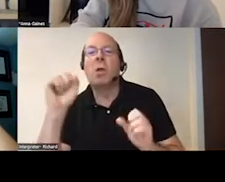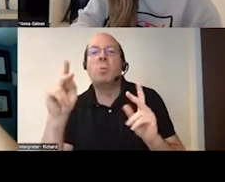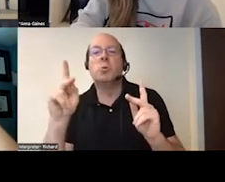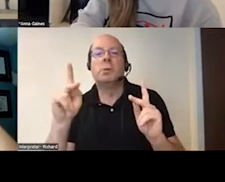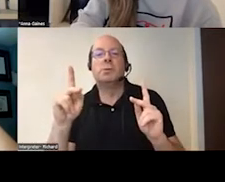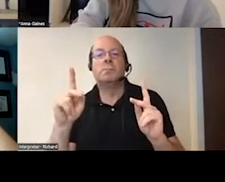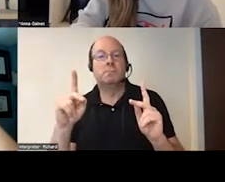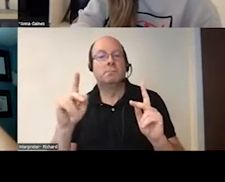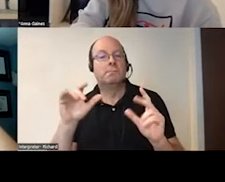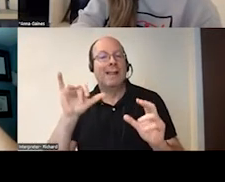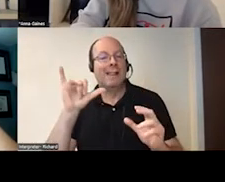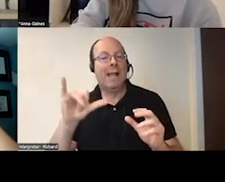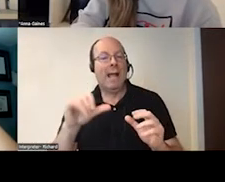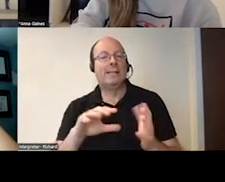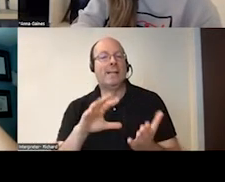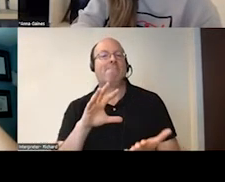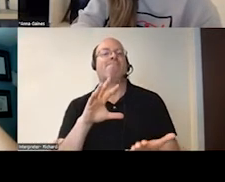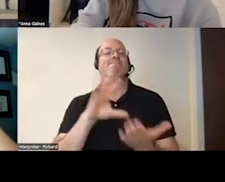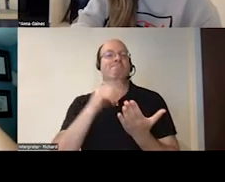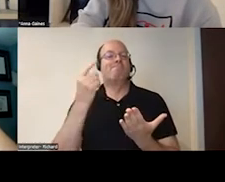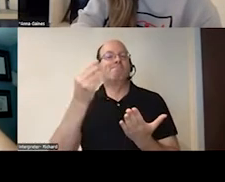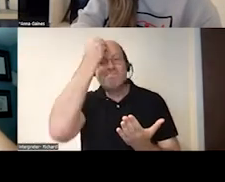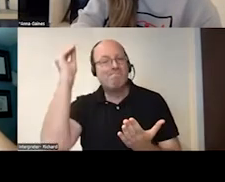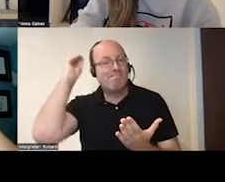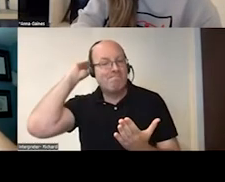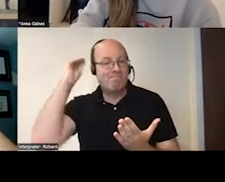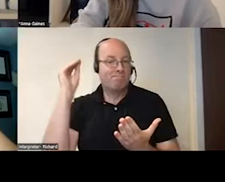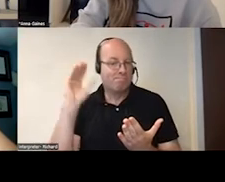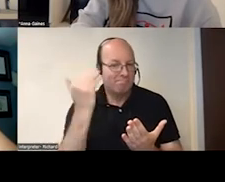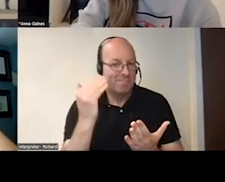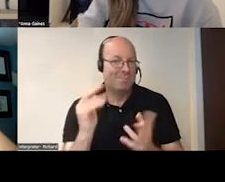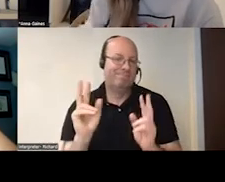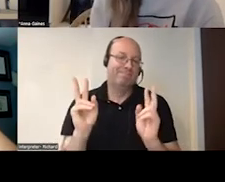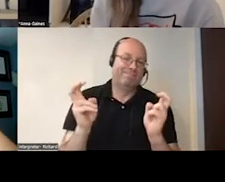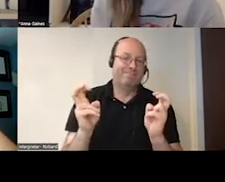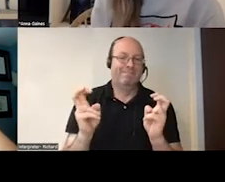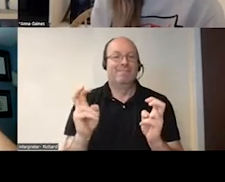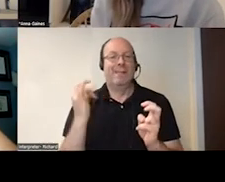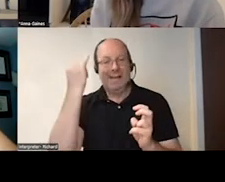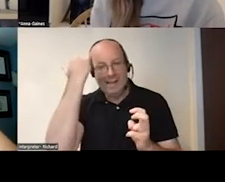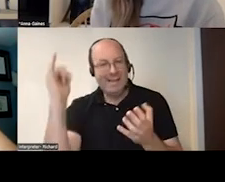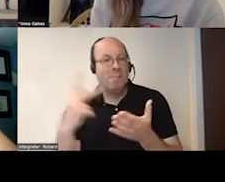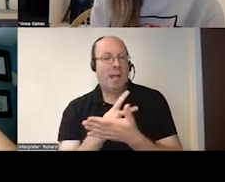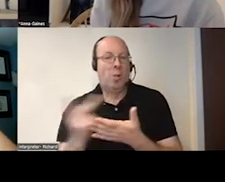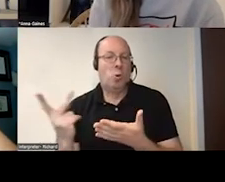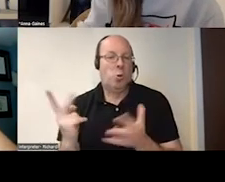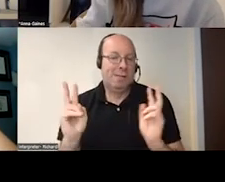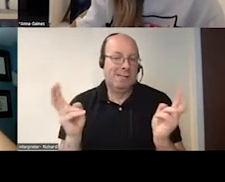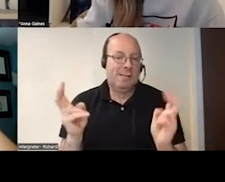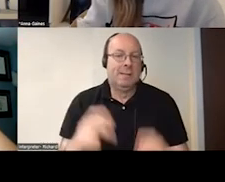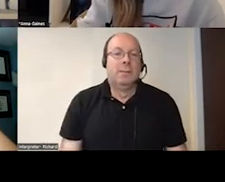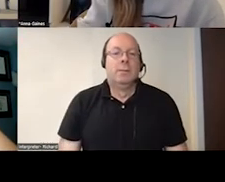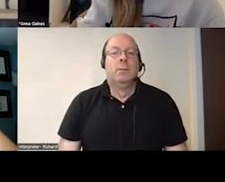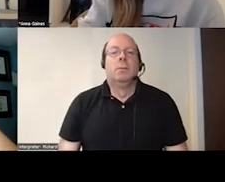that's like the biggest lessons learned, or I guess like in a way, some failures as well. Okay.